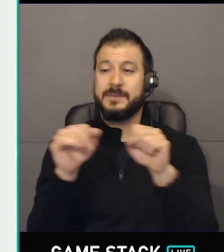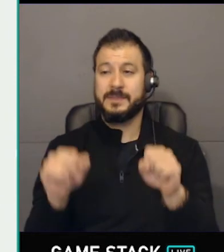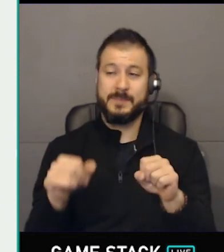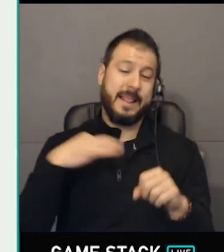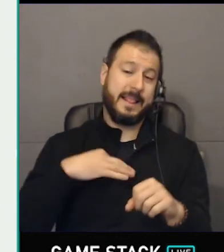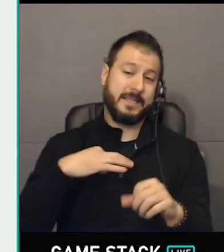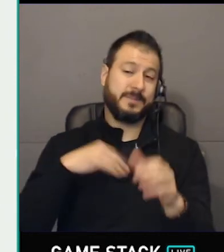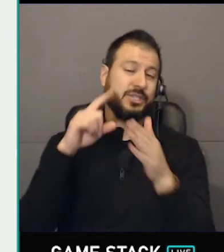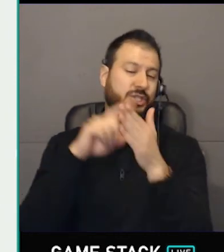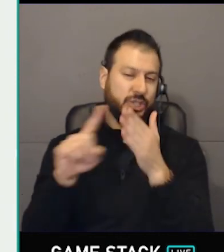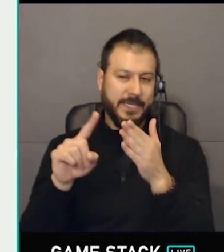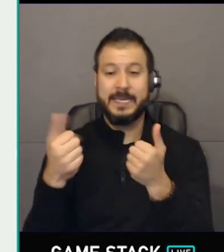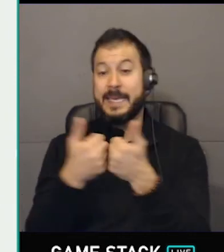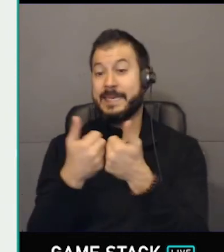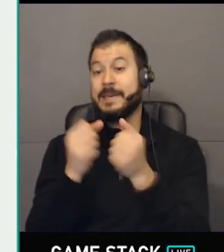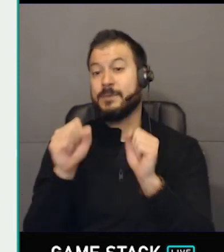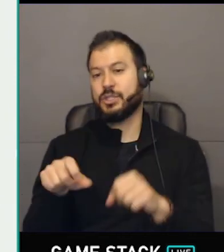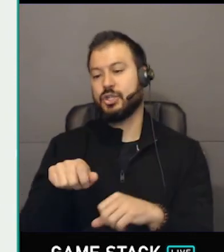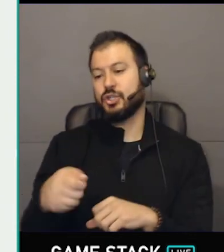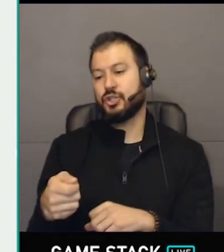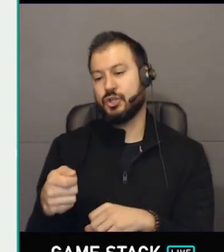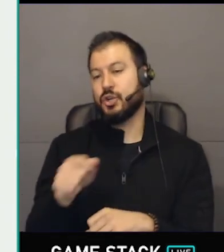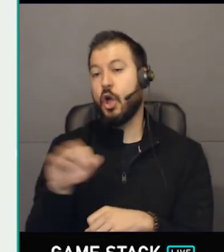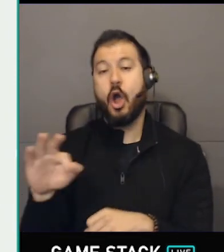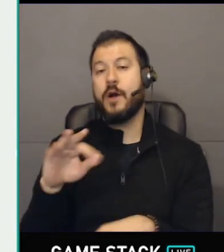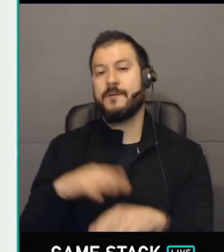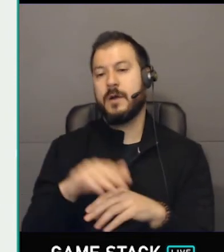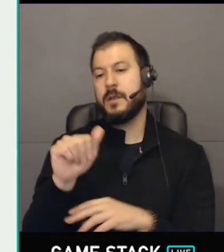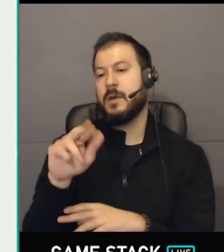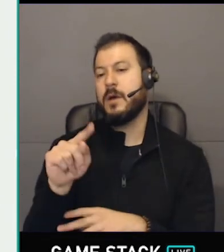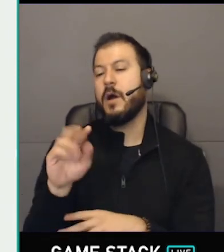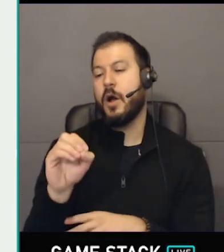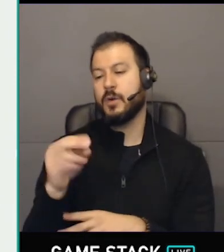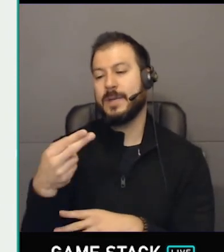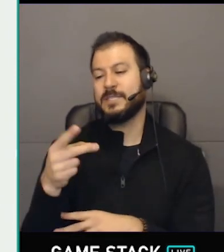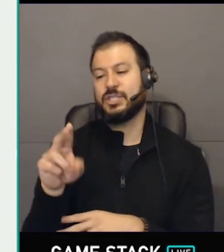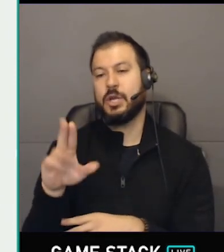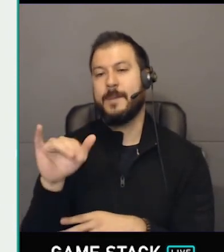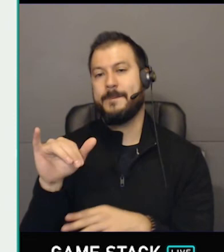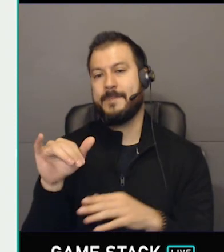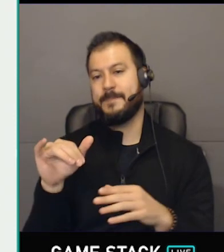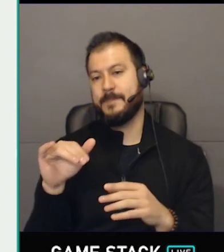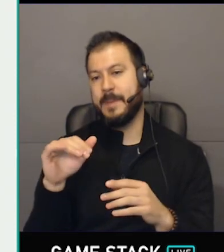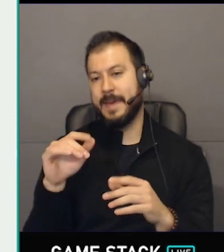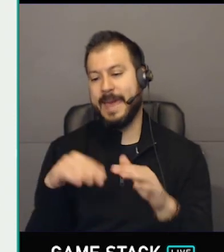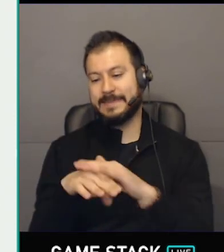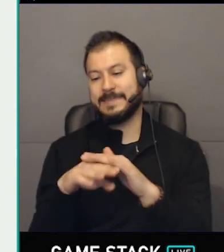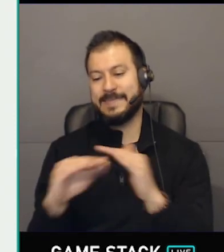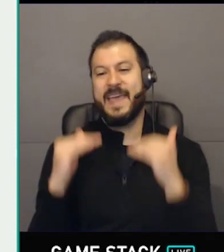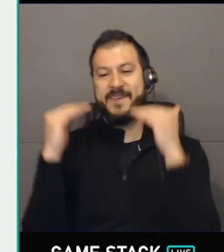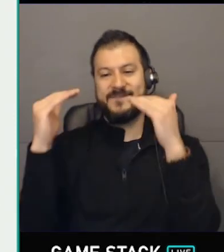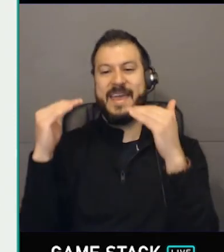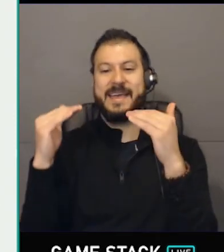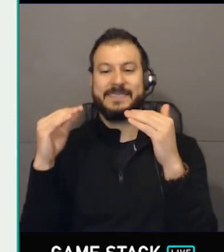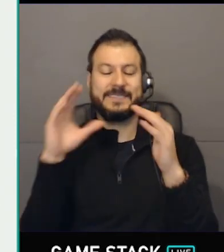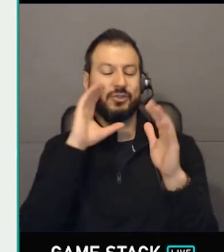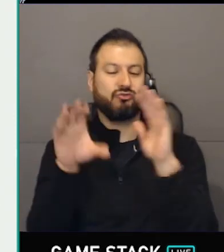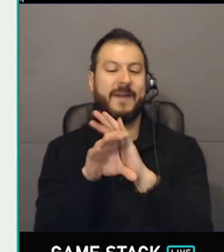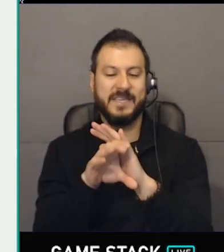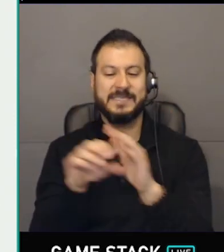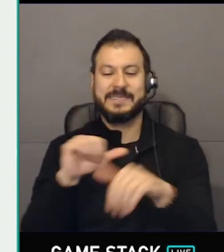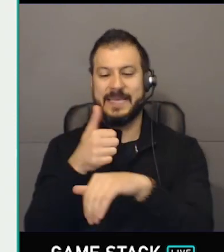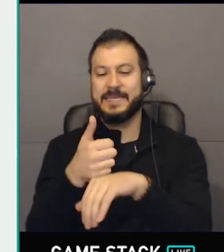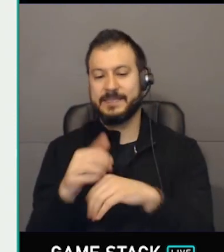checks, gamers can turn off Auto HDR on any app by accessing the advanced graphics settings. And just